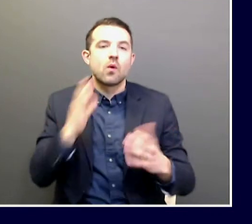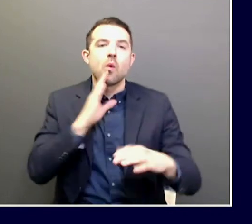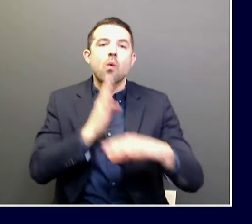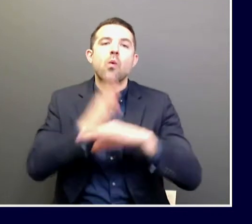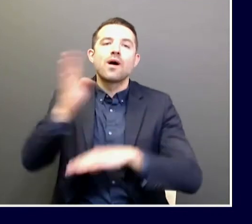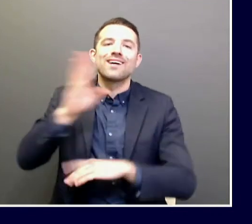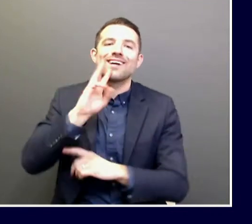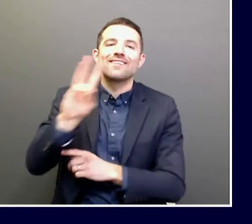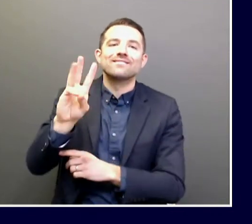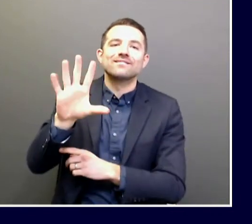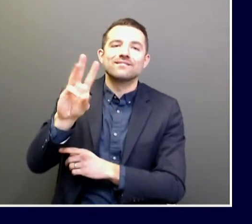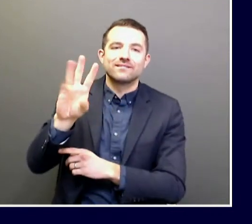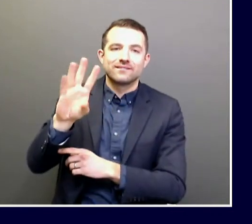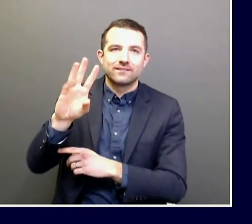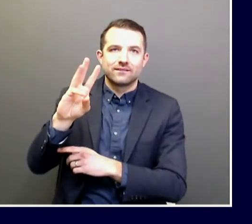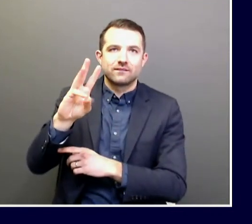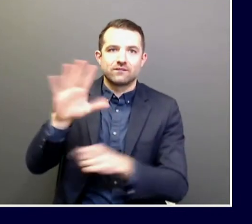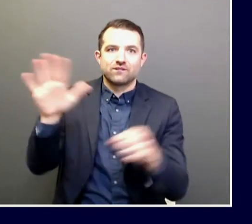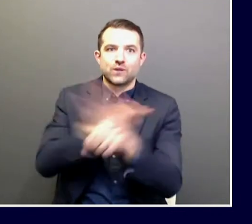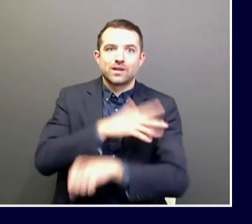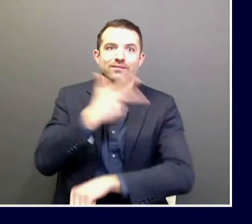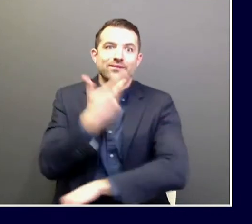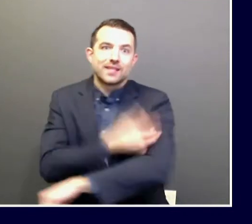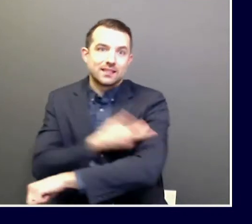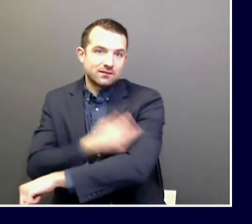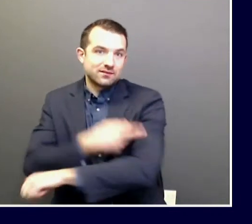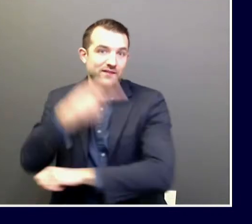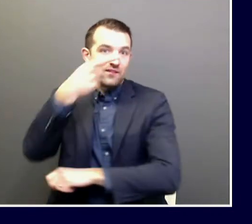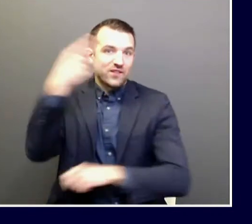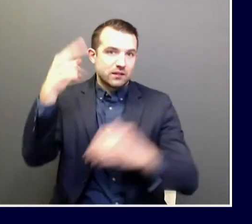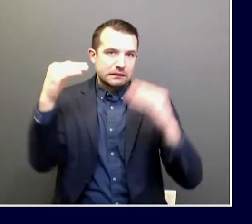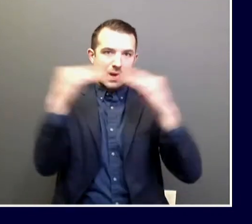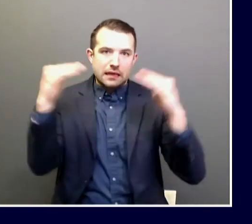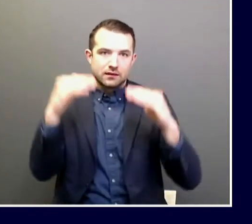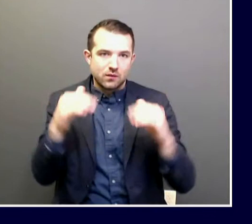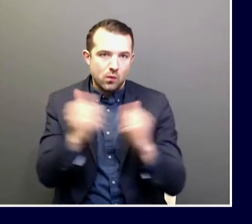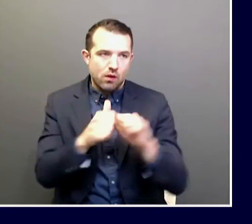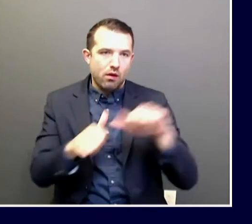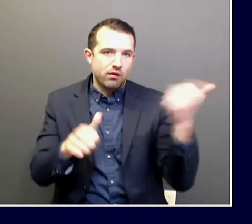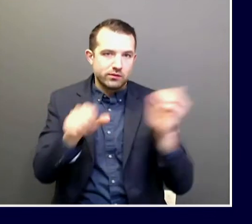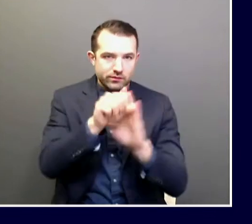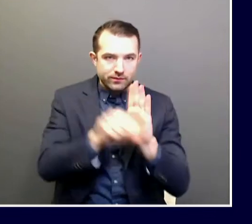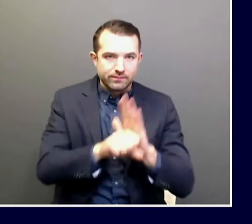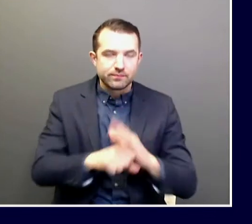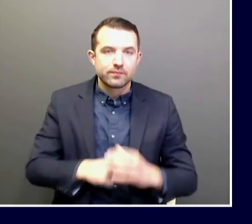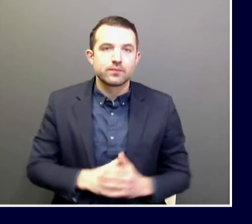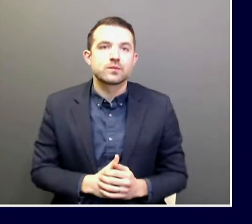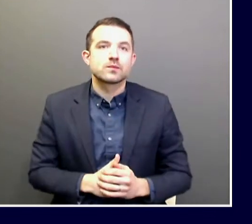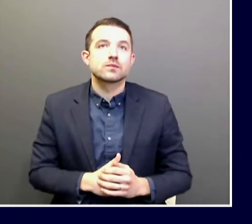vaccinated. Let me say that again. Maine is tied for the number 1 spot in the country